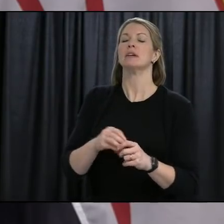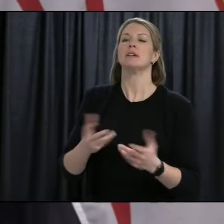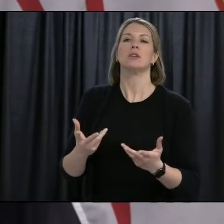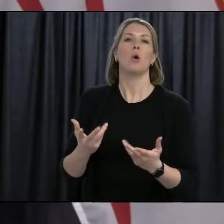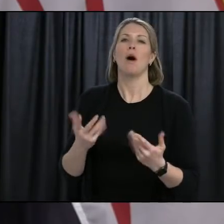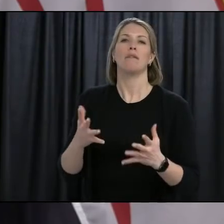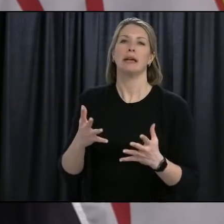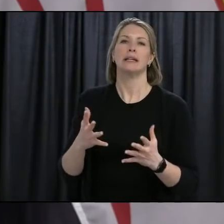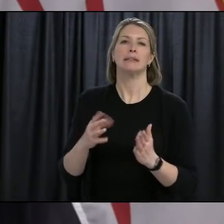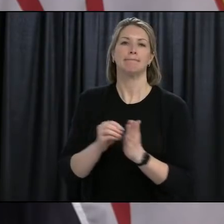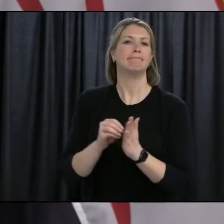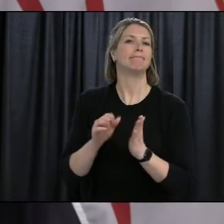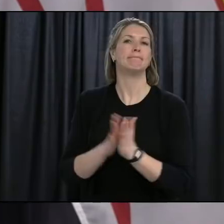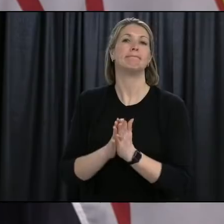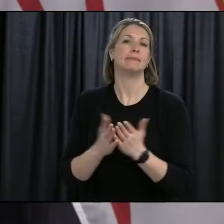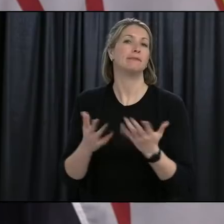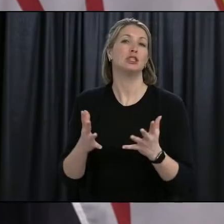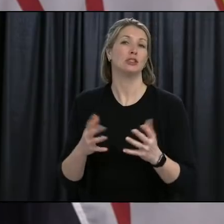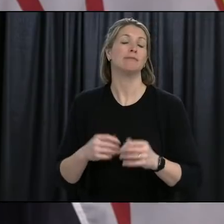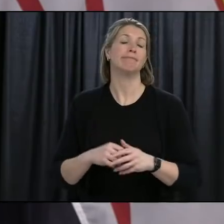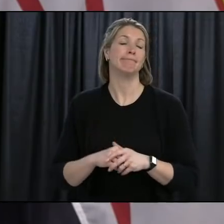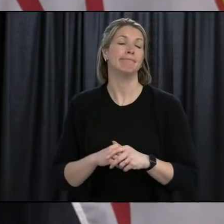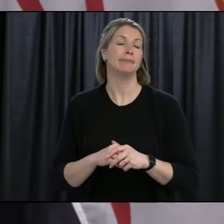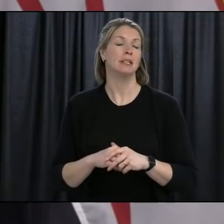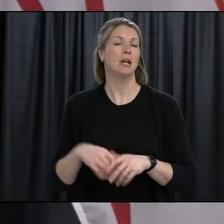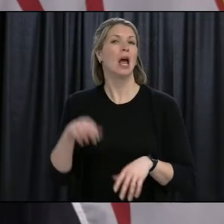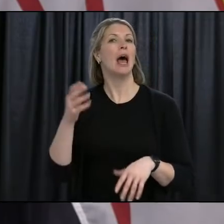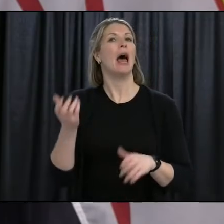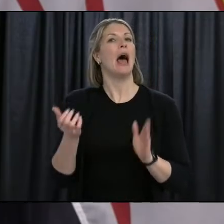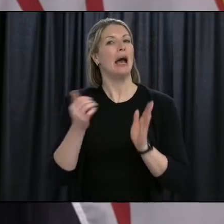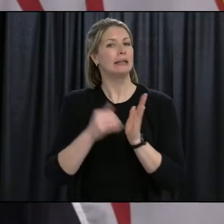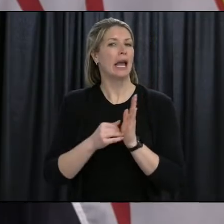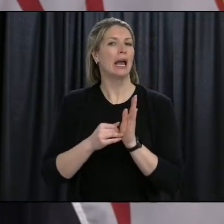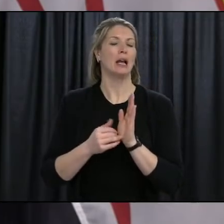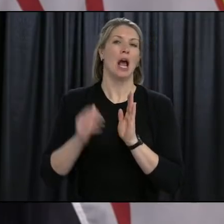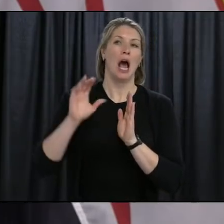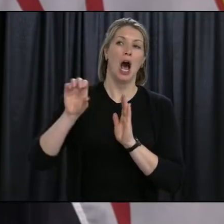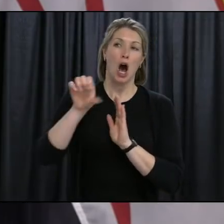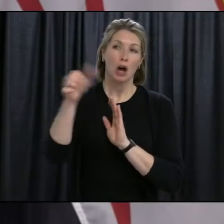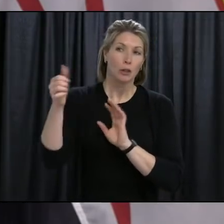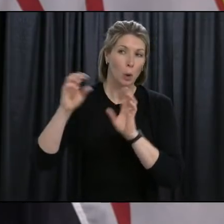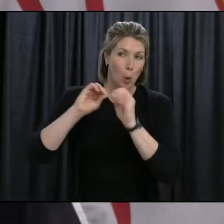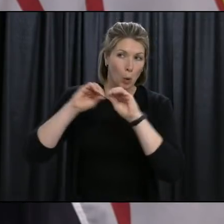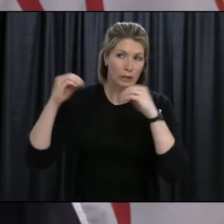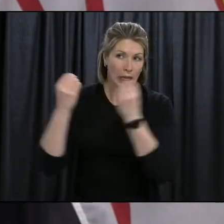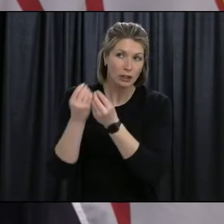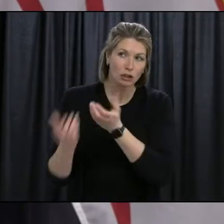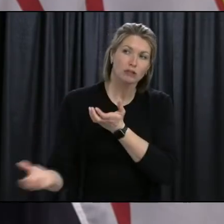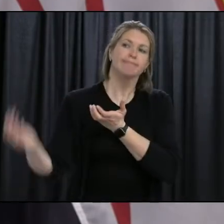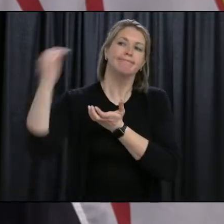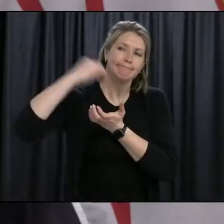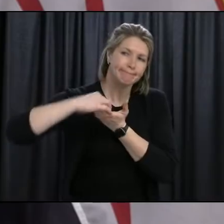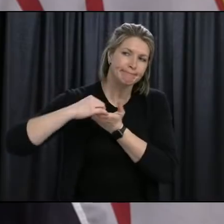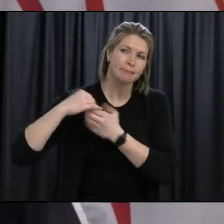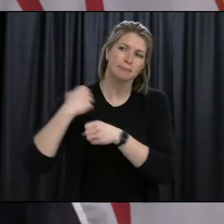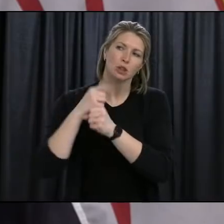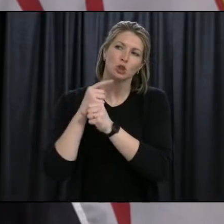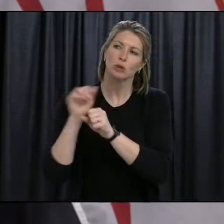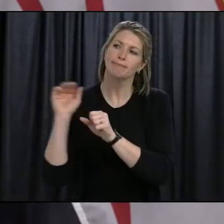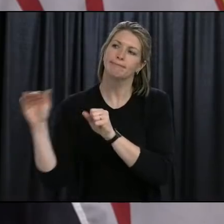group. And so certainly we will be reaching out with our partner organizations in the community to be able to reach those people.